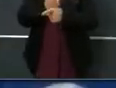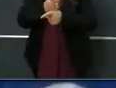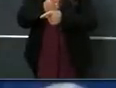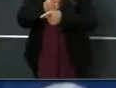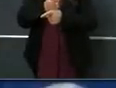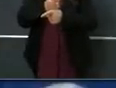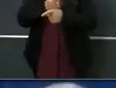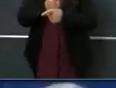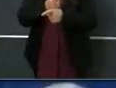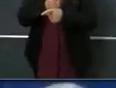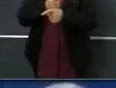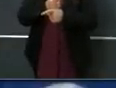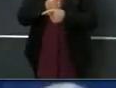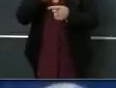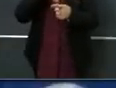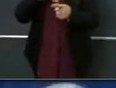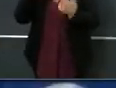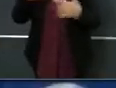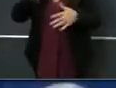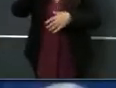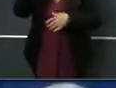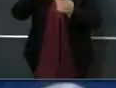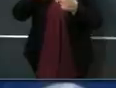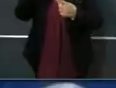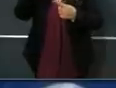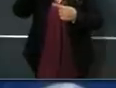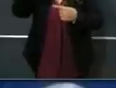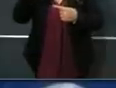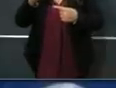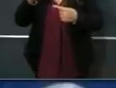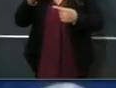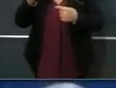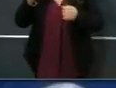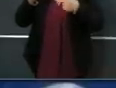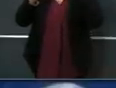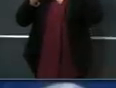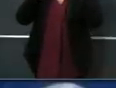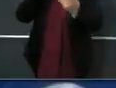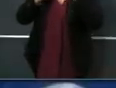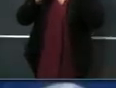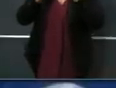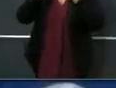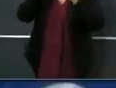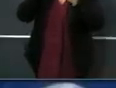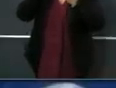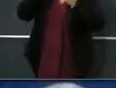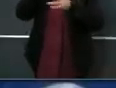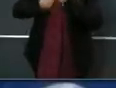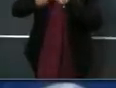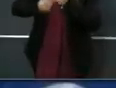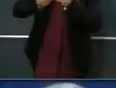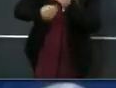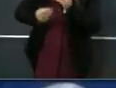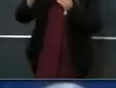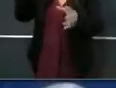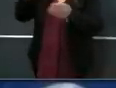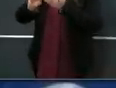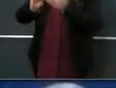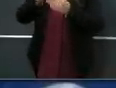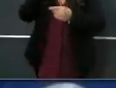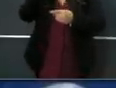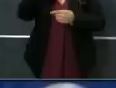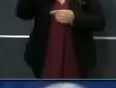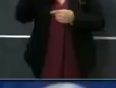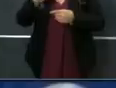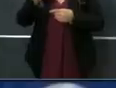it fairly mirrors the 10, 11% we've seen of the deaths in the past. It's now